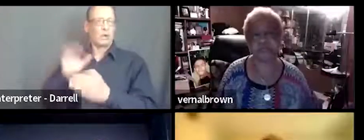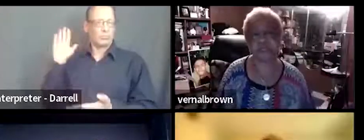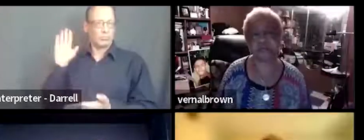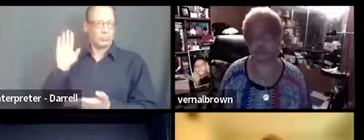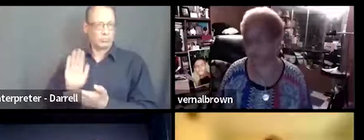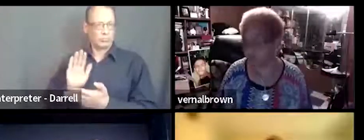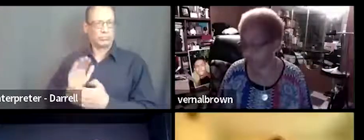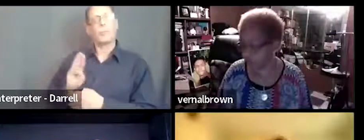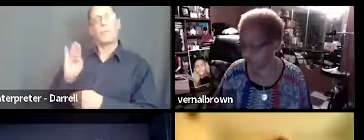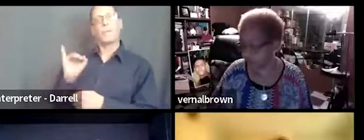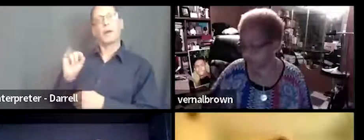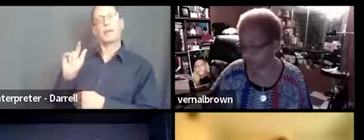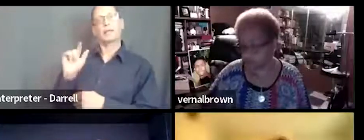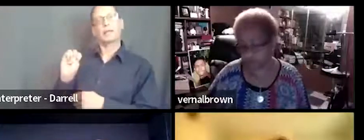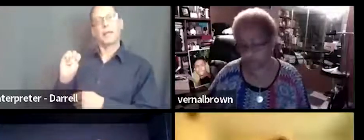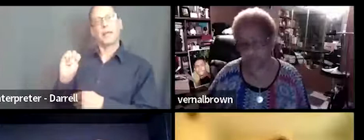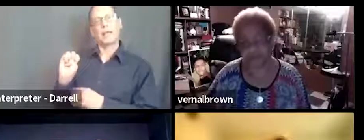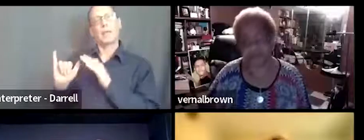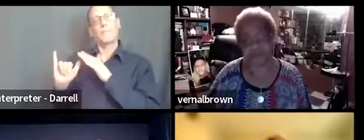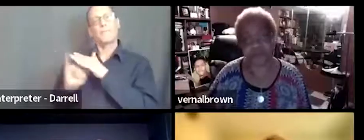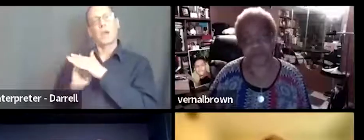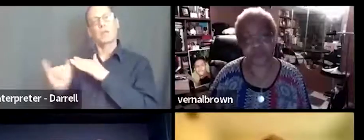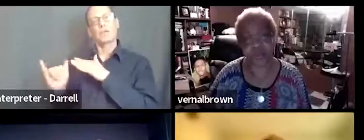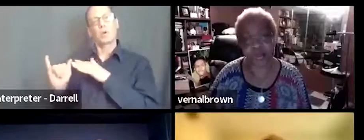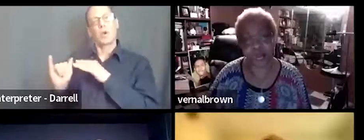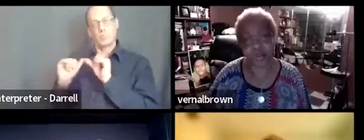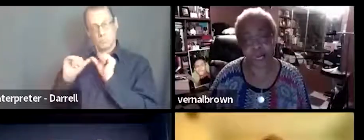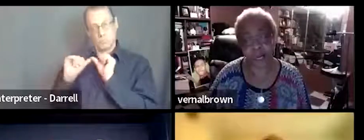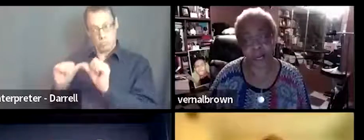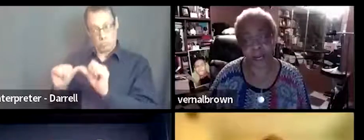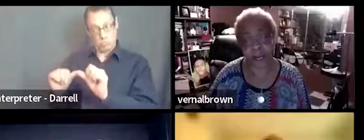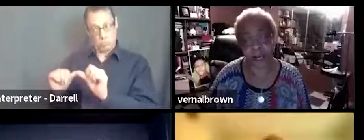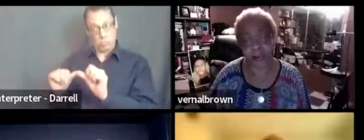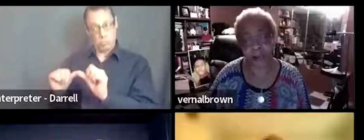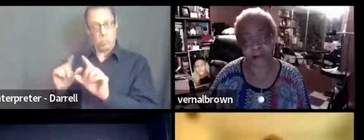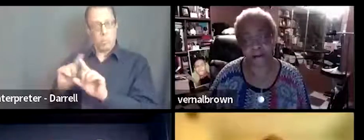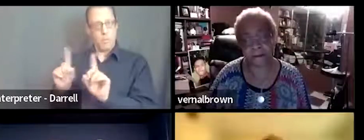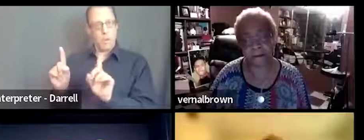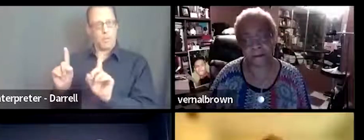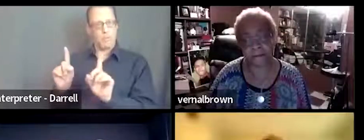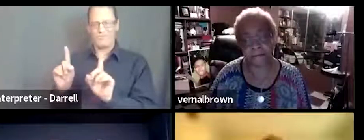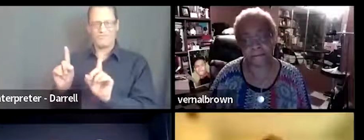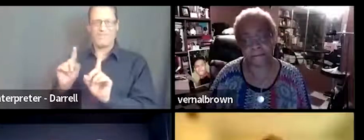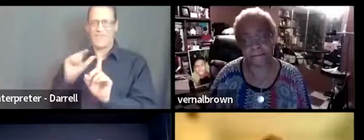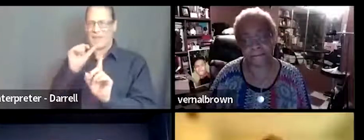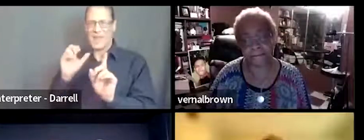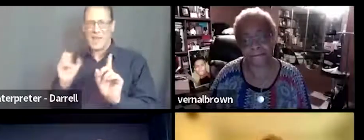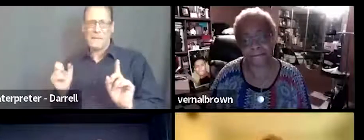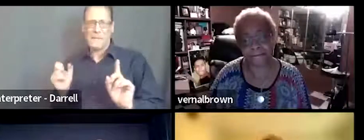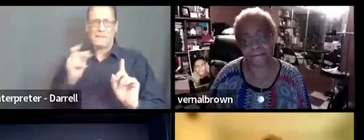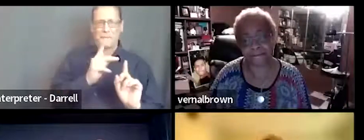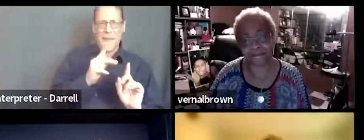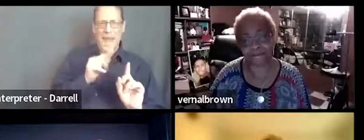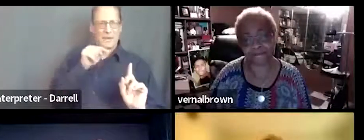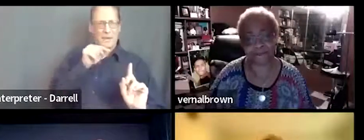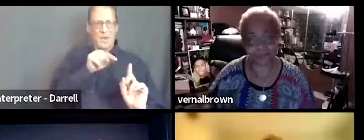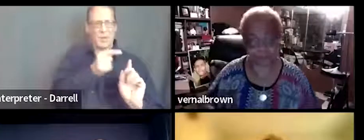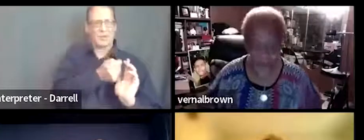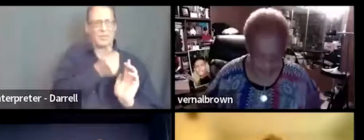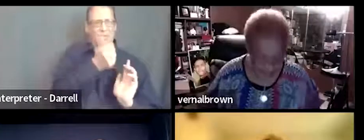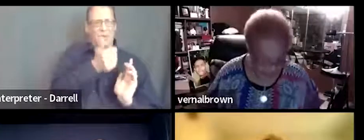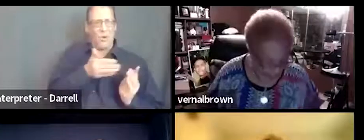and Metro continued down the path of Metro Reimagined, but failed to return to those abandoned routes and remove